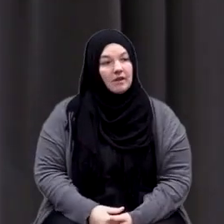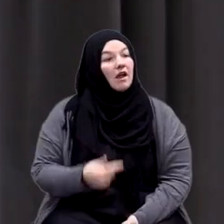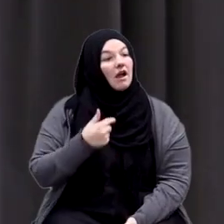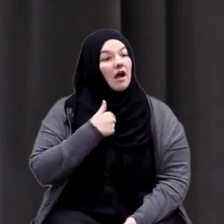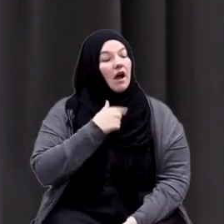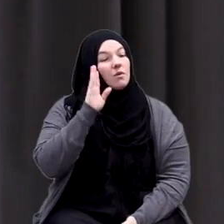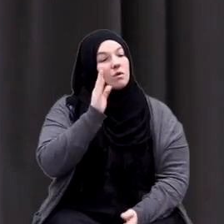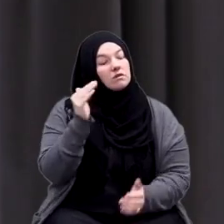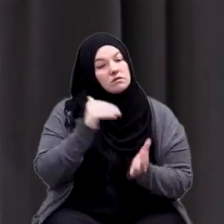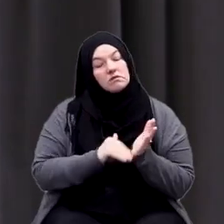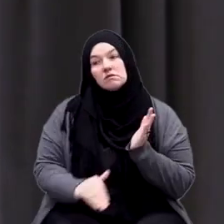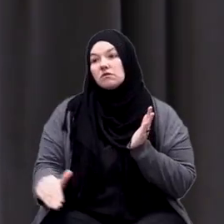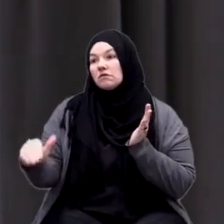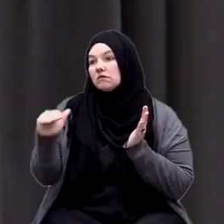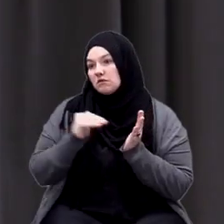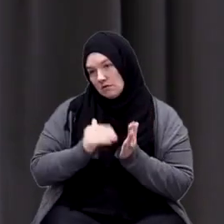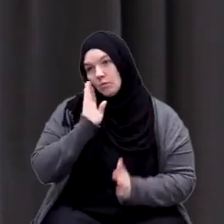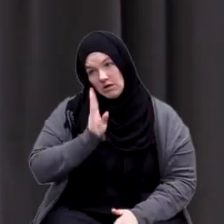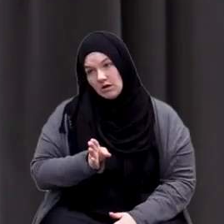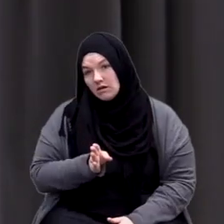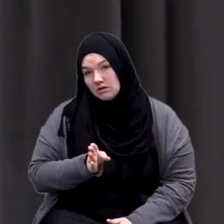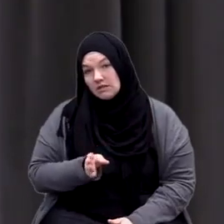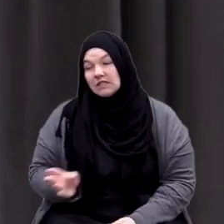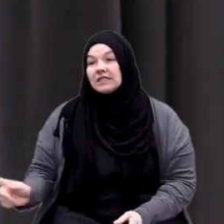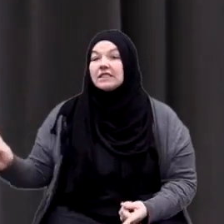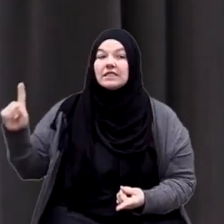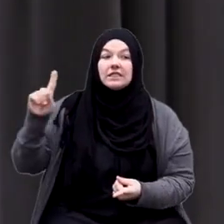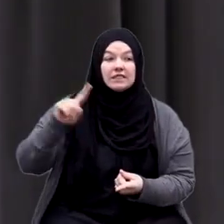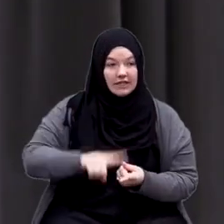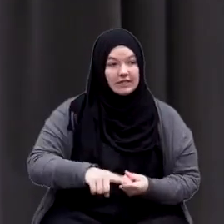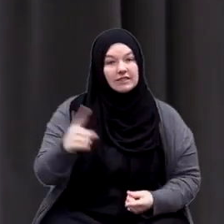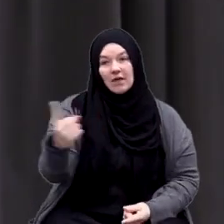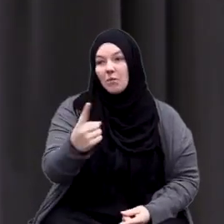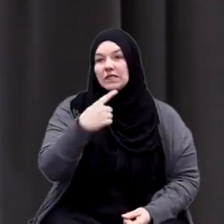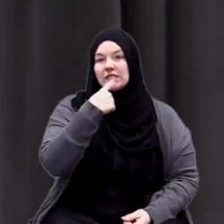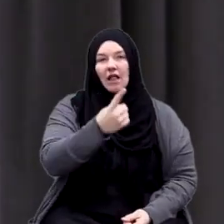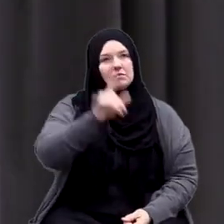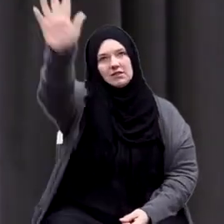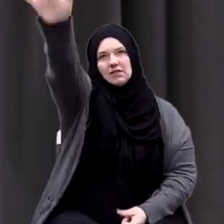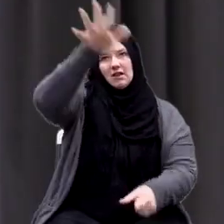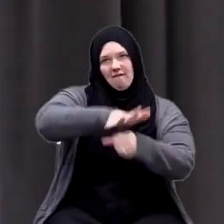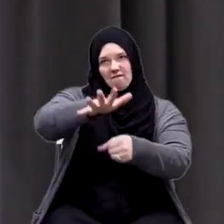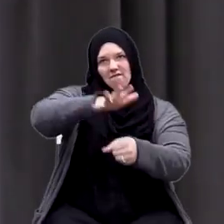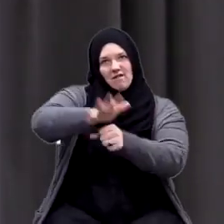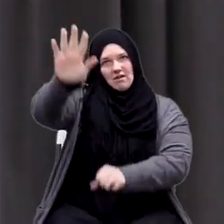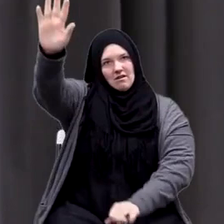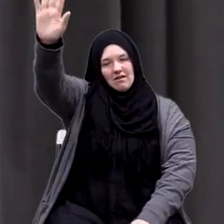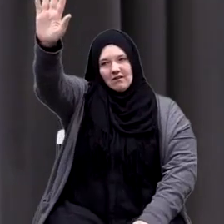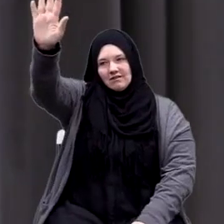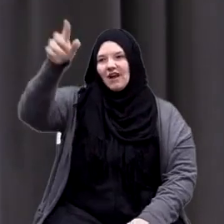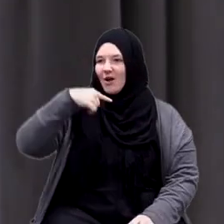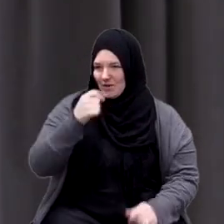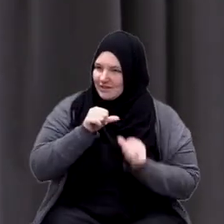will keep repeating this until somebody tells me enough is enough.